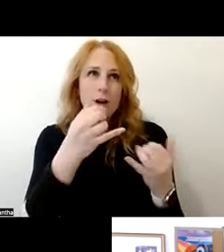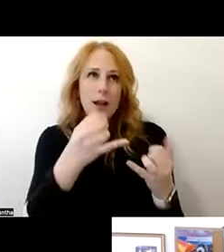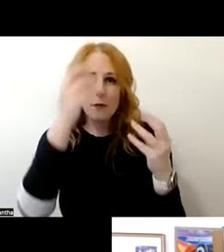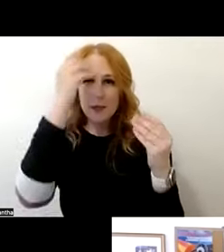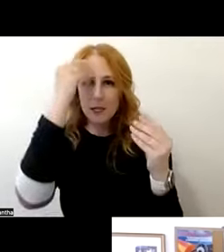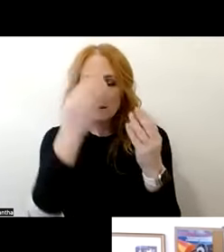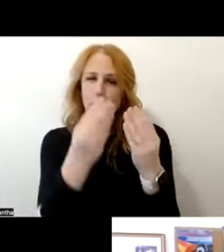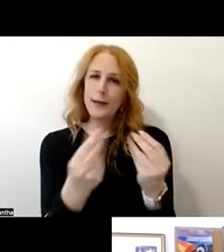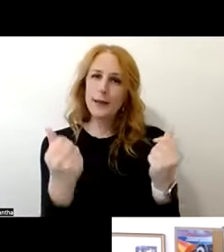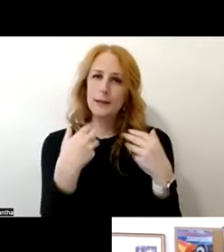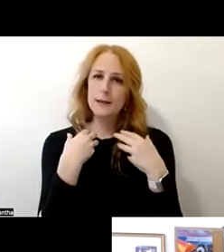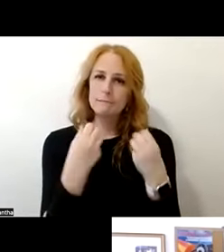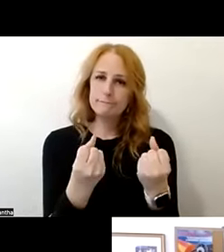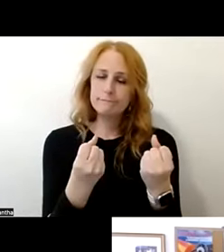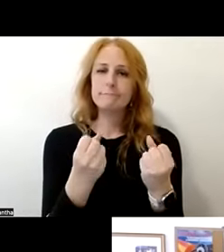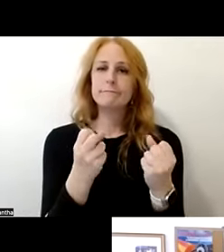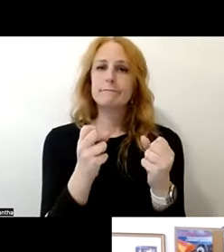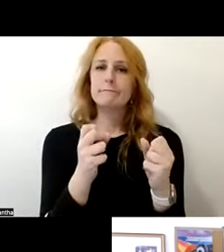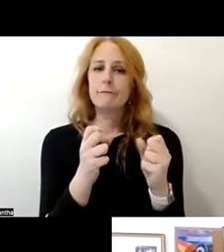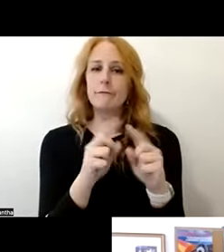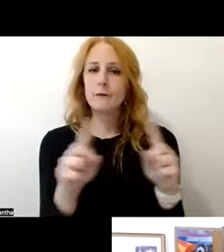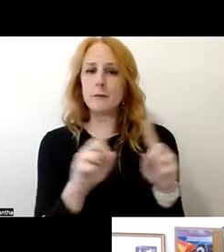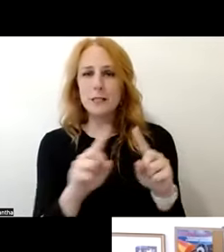healing across different relationships and